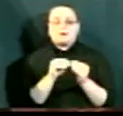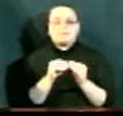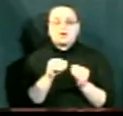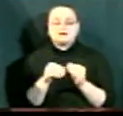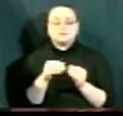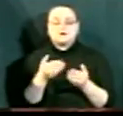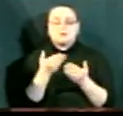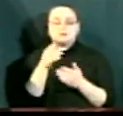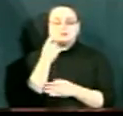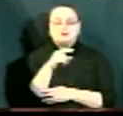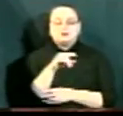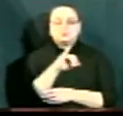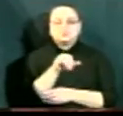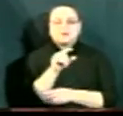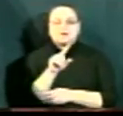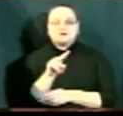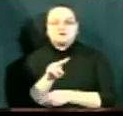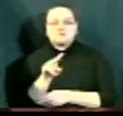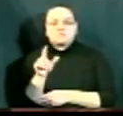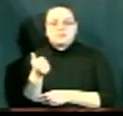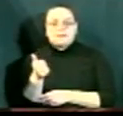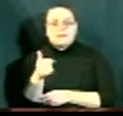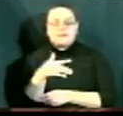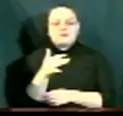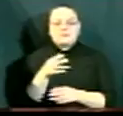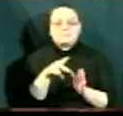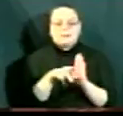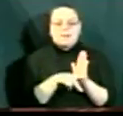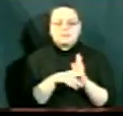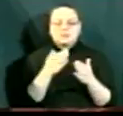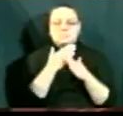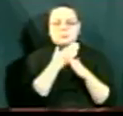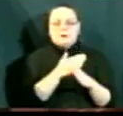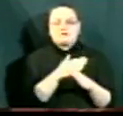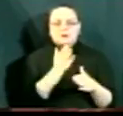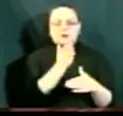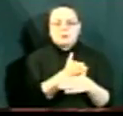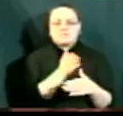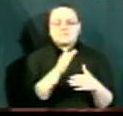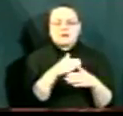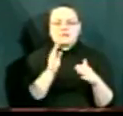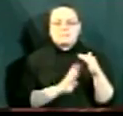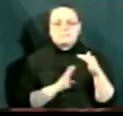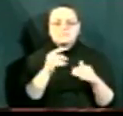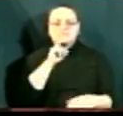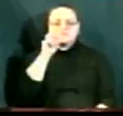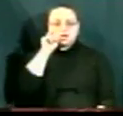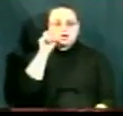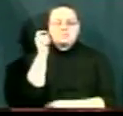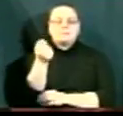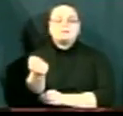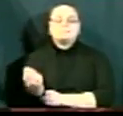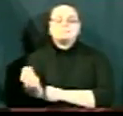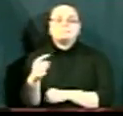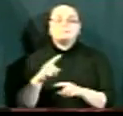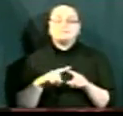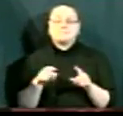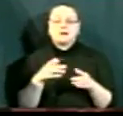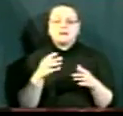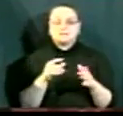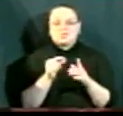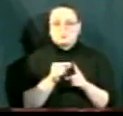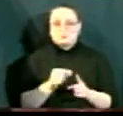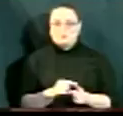proposal for policy J210. These policies prohibit harassment on the basis of gender. However, as they are currently